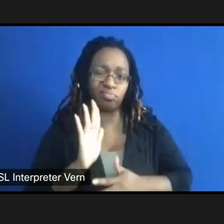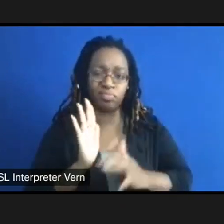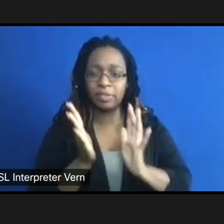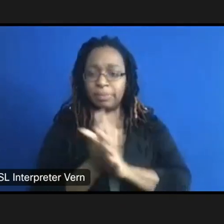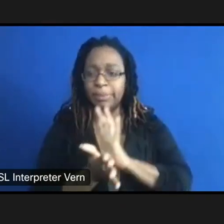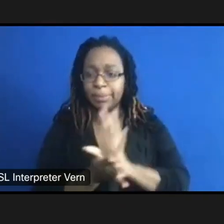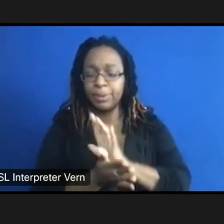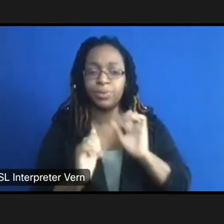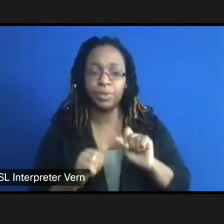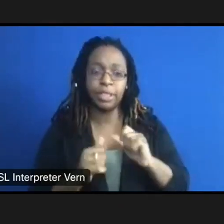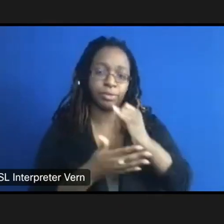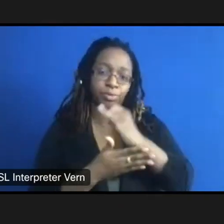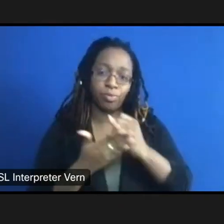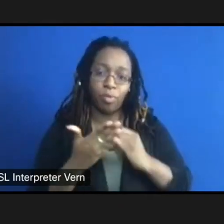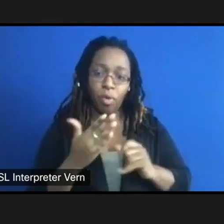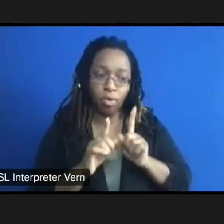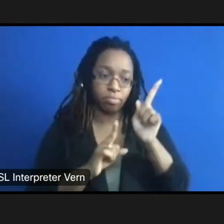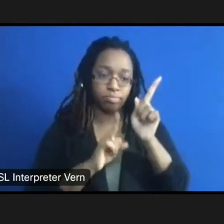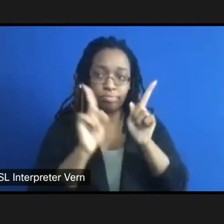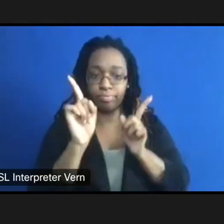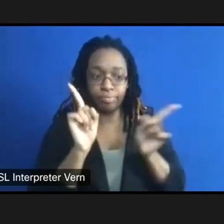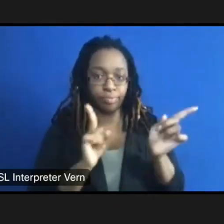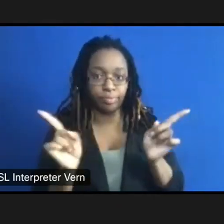or lines in any way that you like.